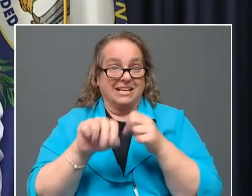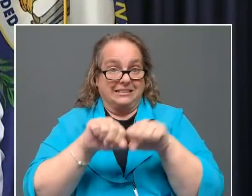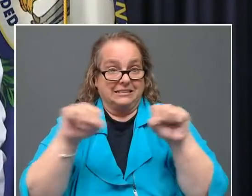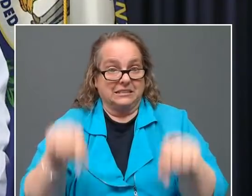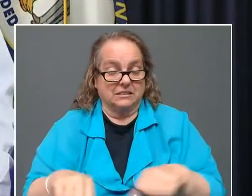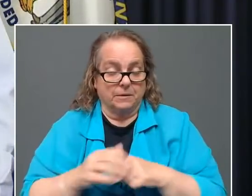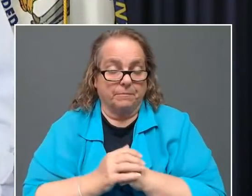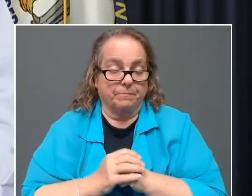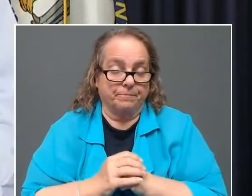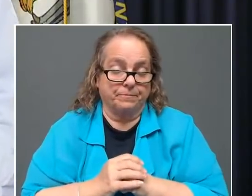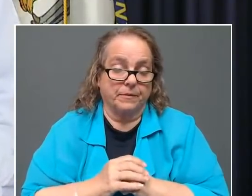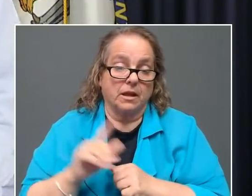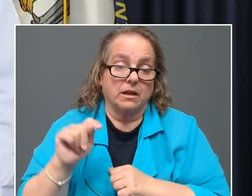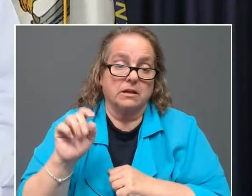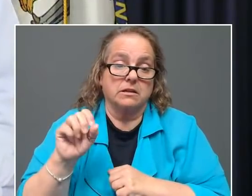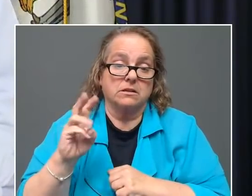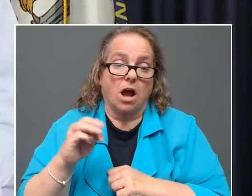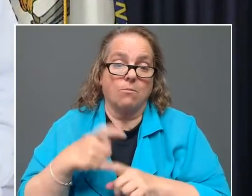Today.